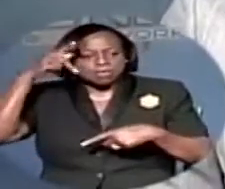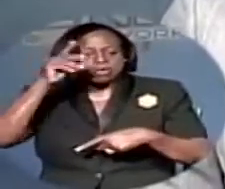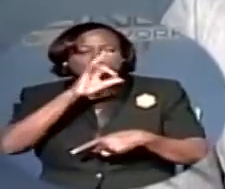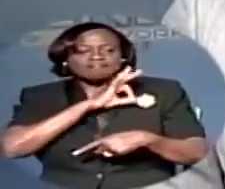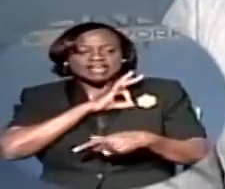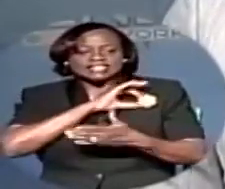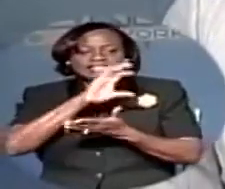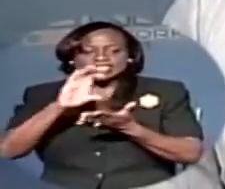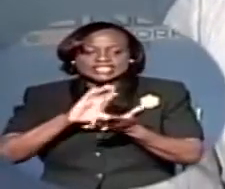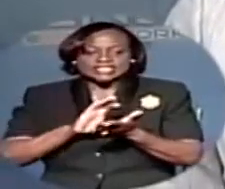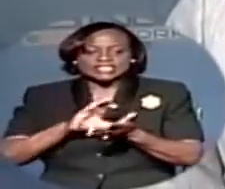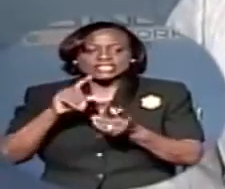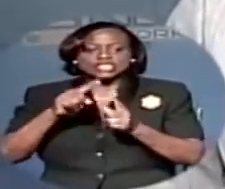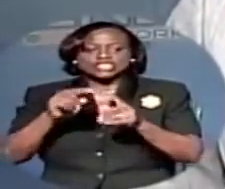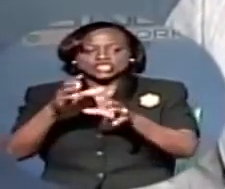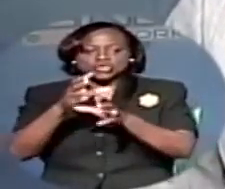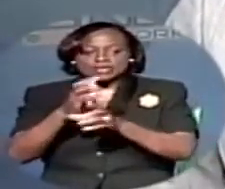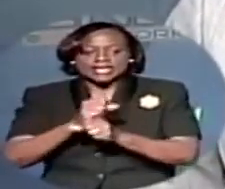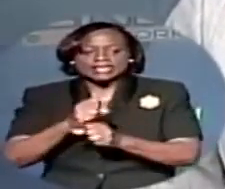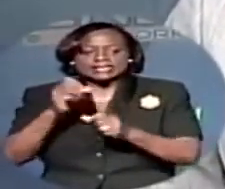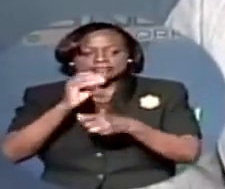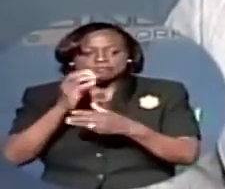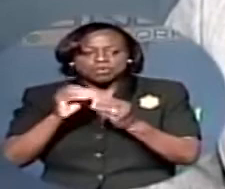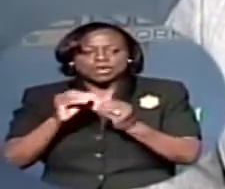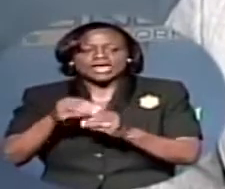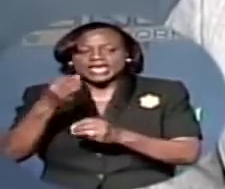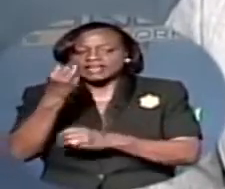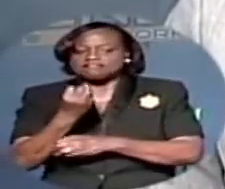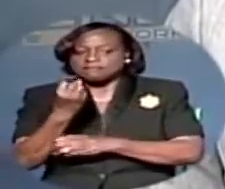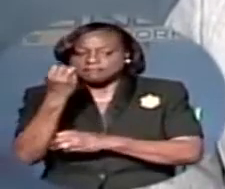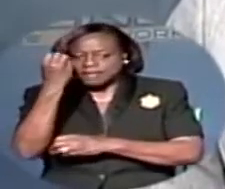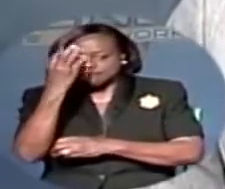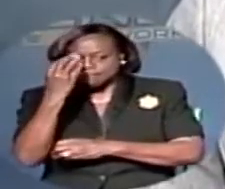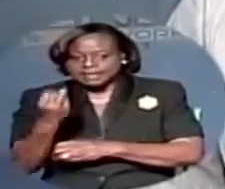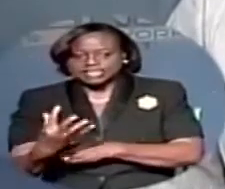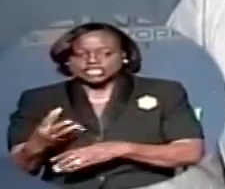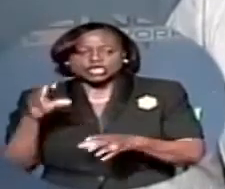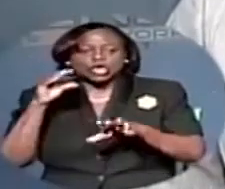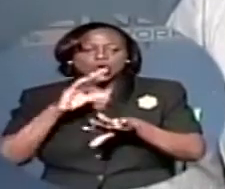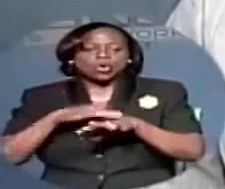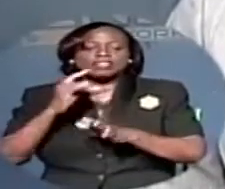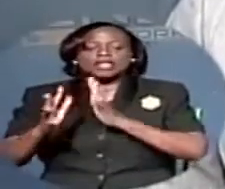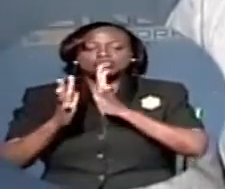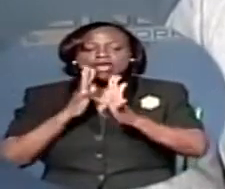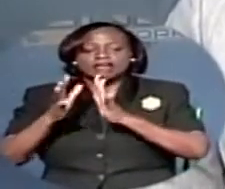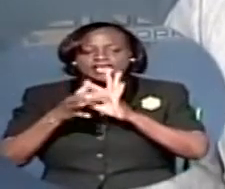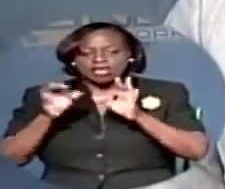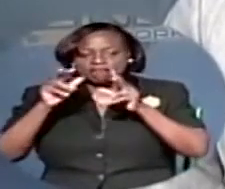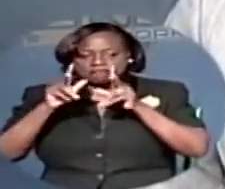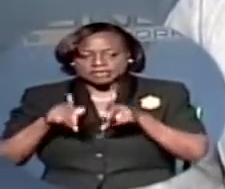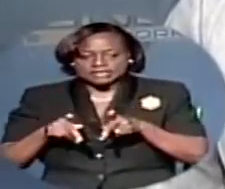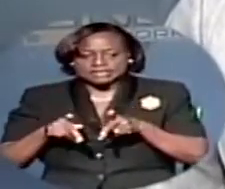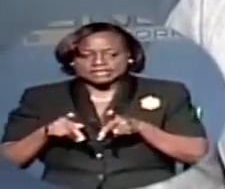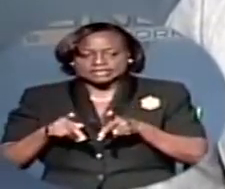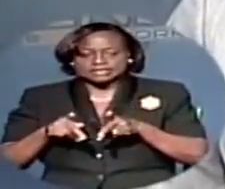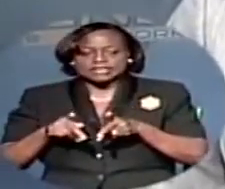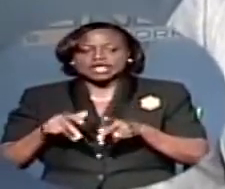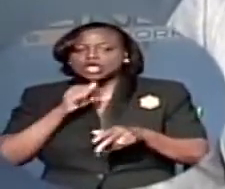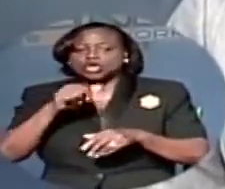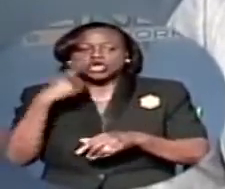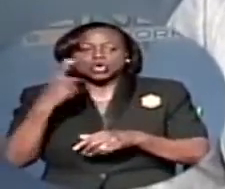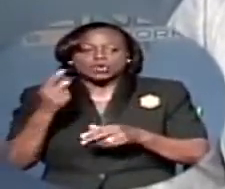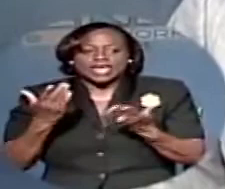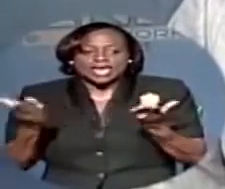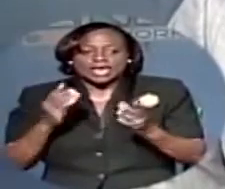on the protocols, effects, and penalties of trafficking of persons, not only in the region, but worldwide. It's one of the Ministry of